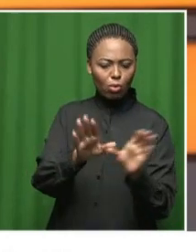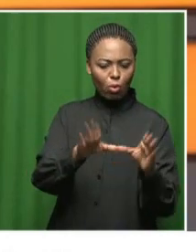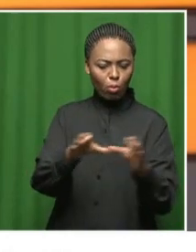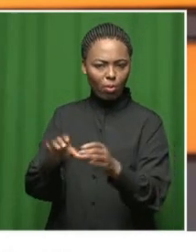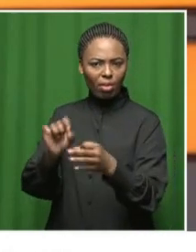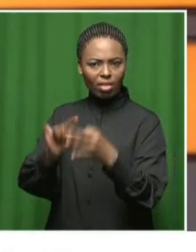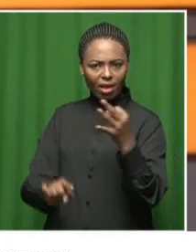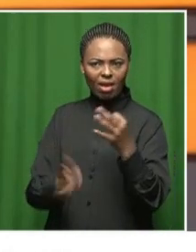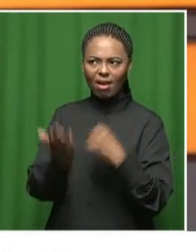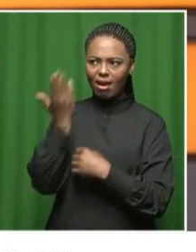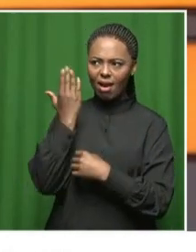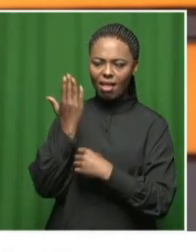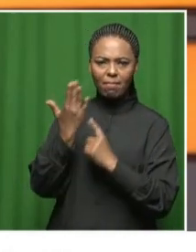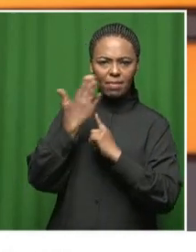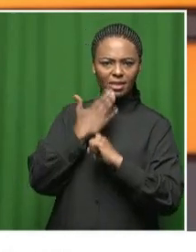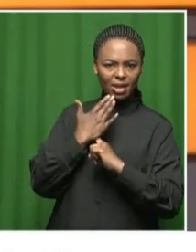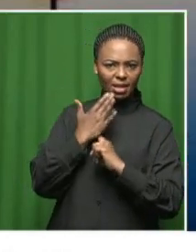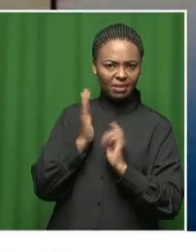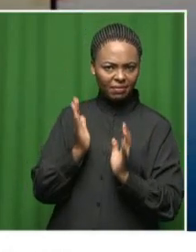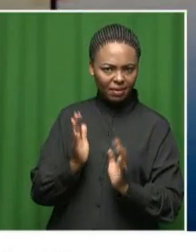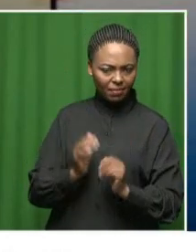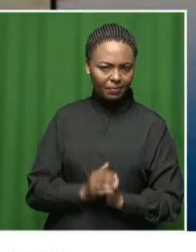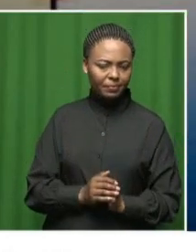have been previously marginalized? Thank you.